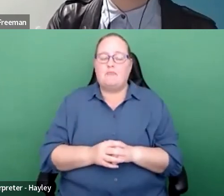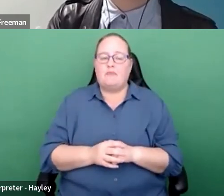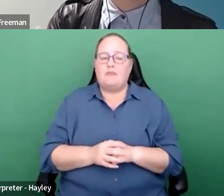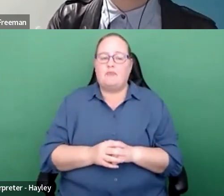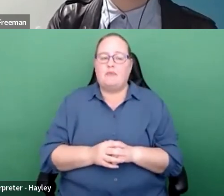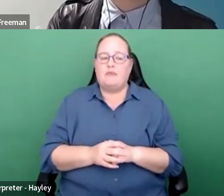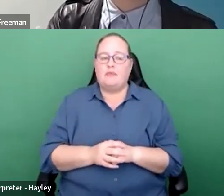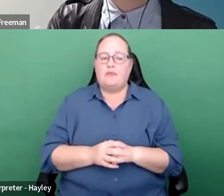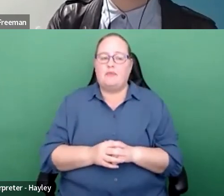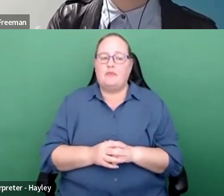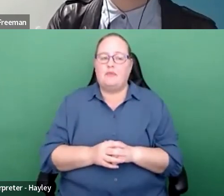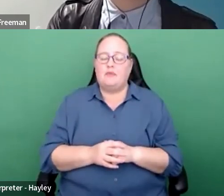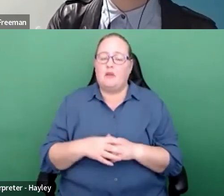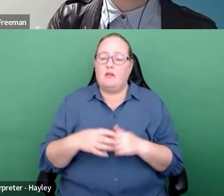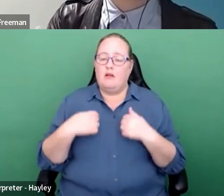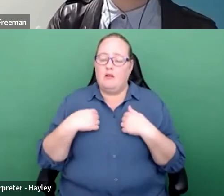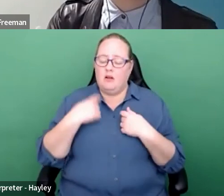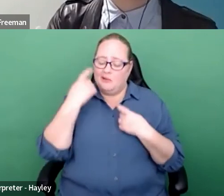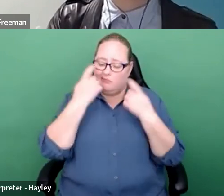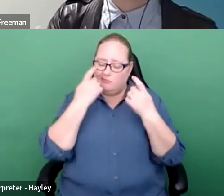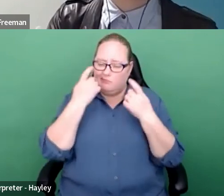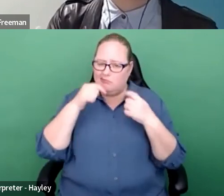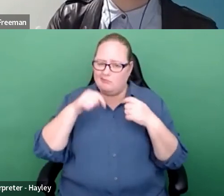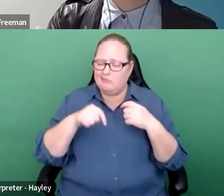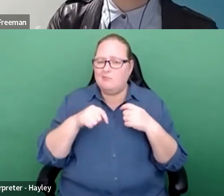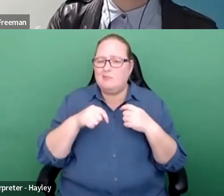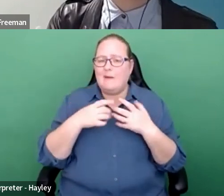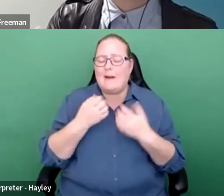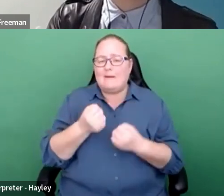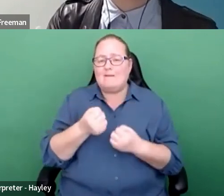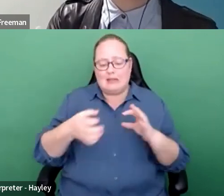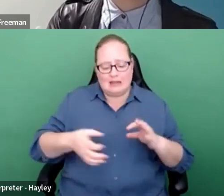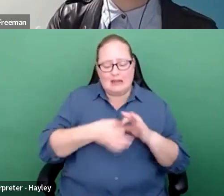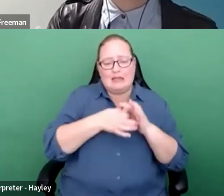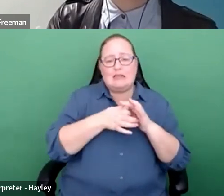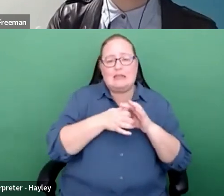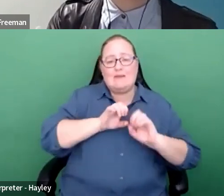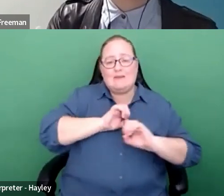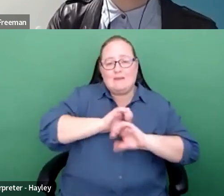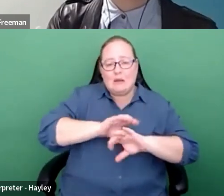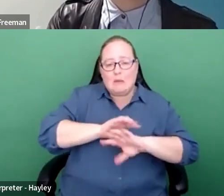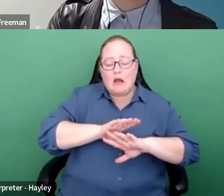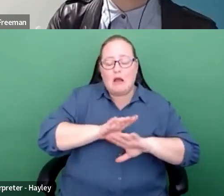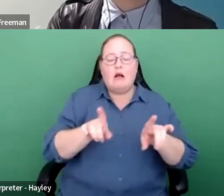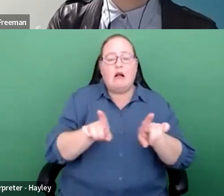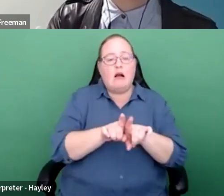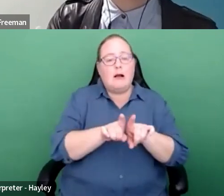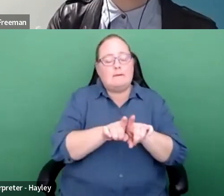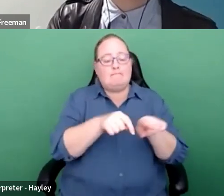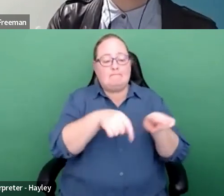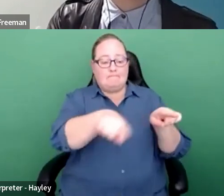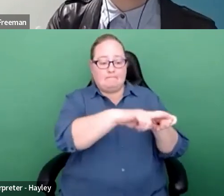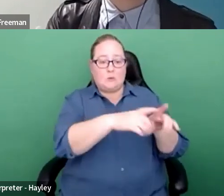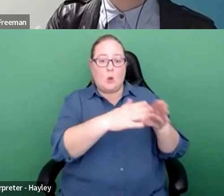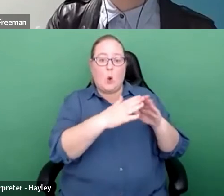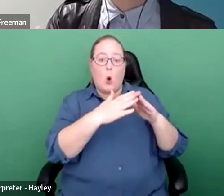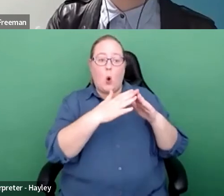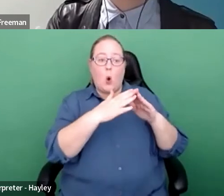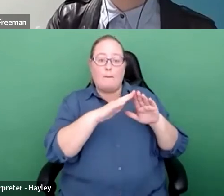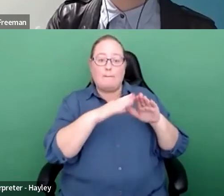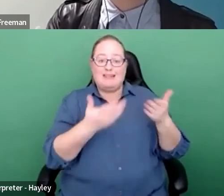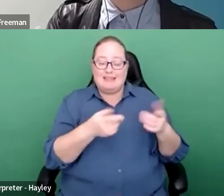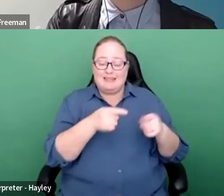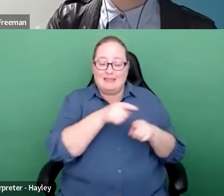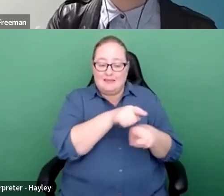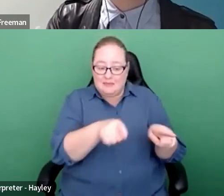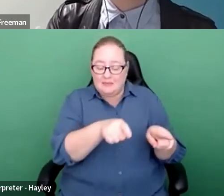does this sort of like lead to a feedback loop where the homeless community or people experiencing homelessness come to